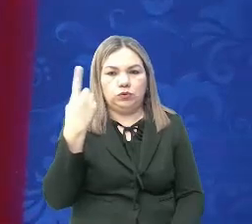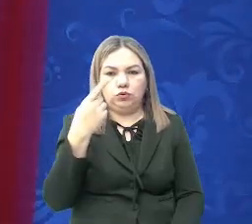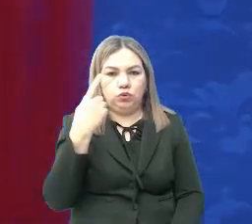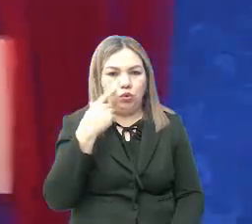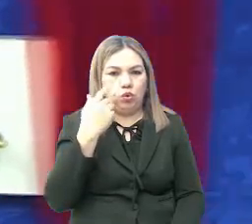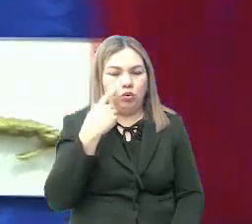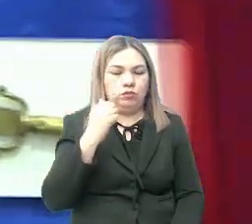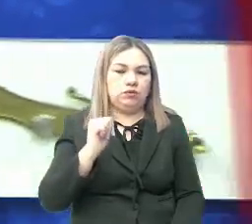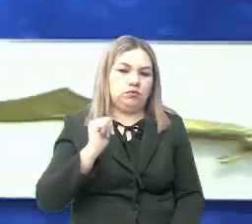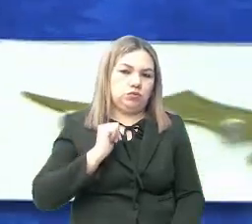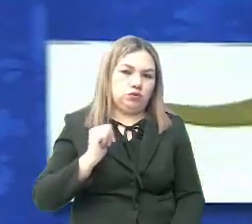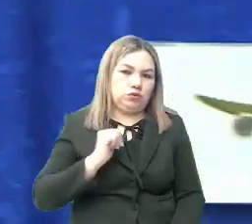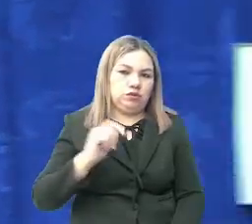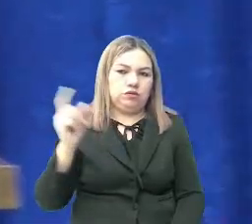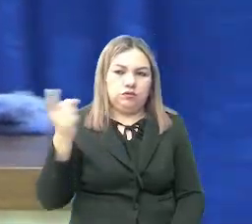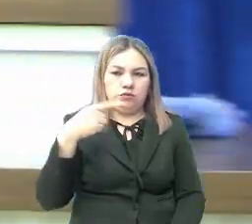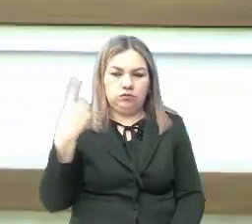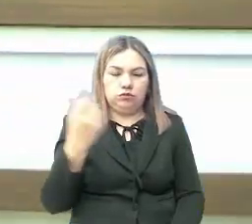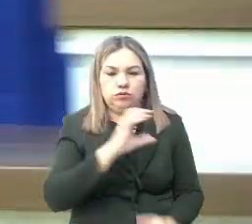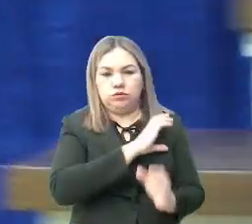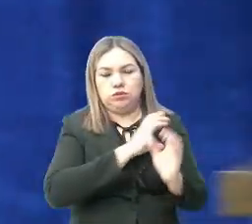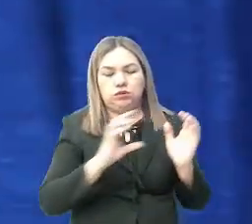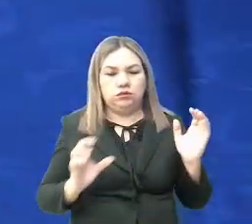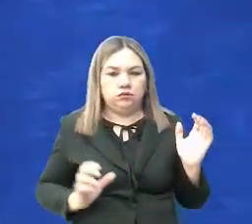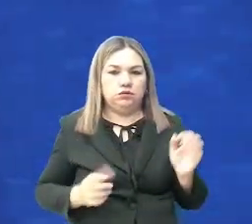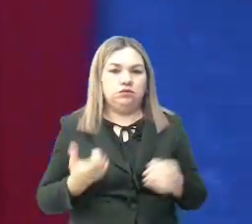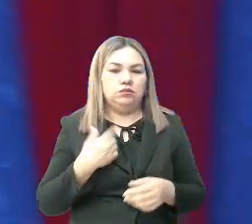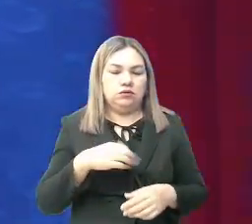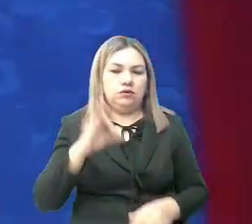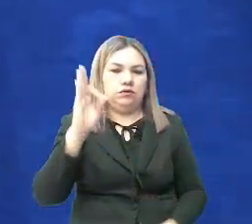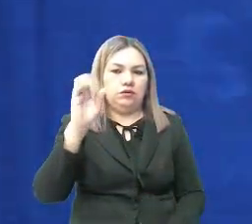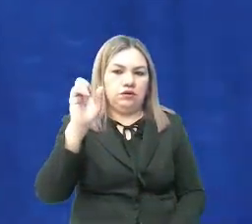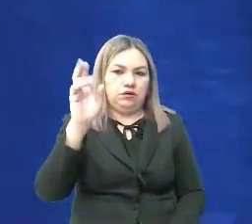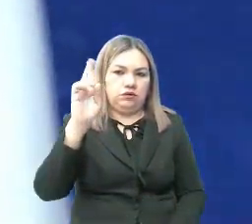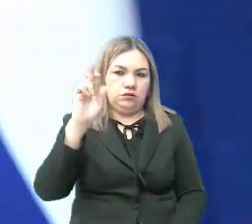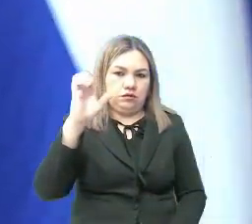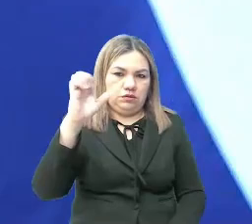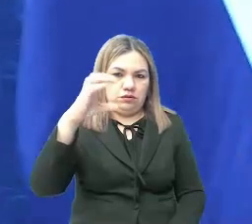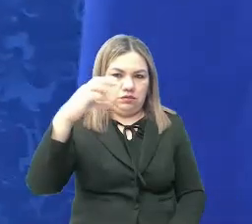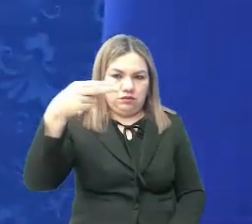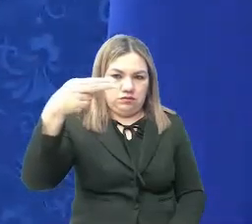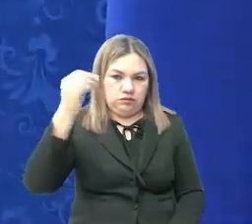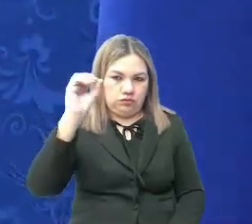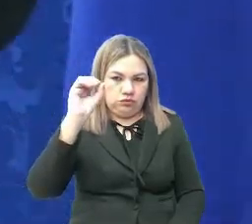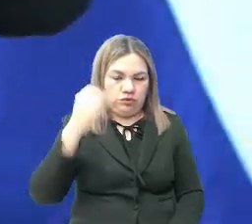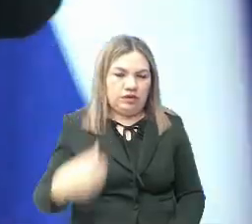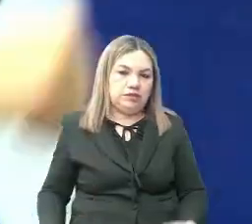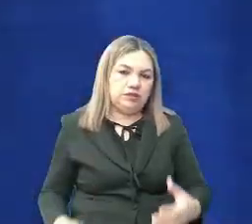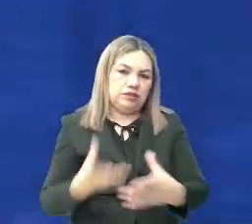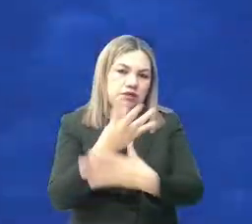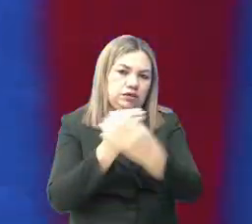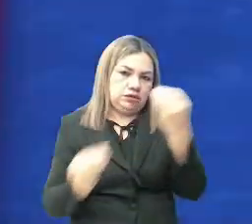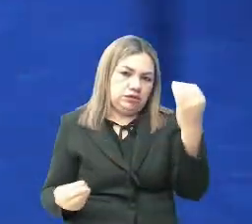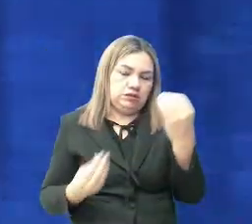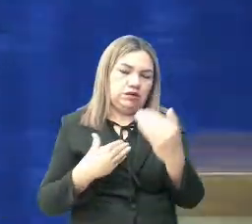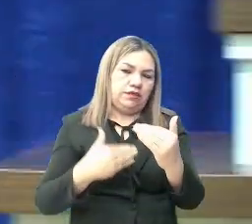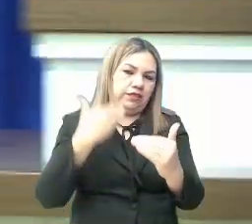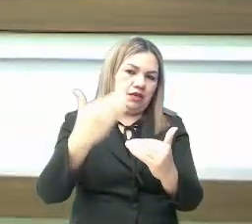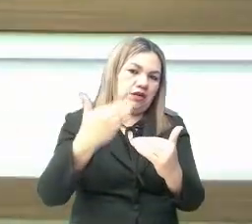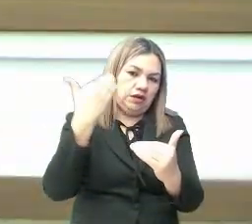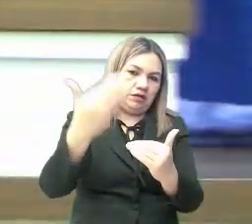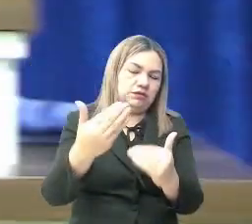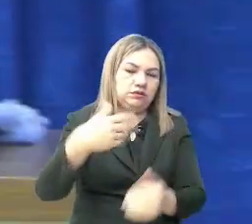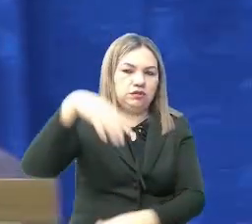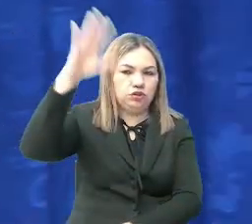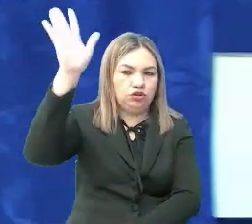trees over your life. All Christian has the right to go forward. God doesn't